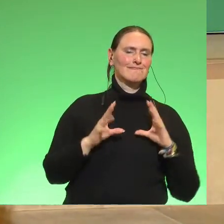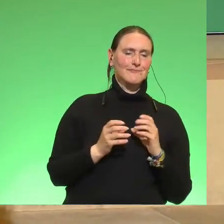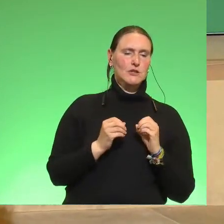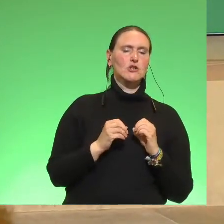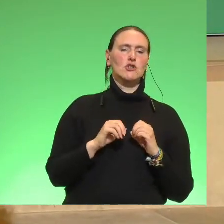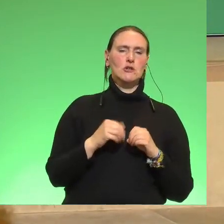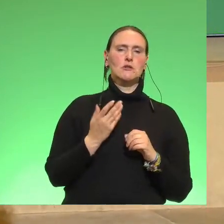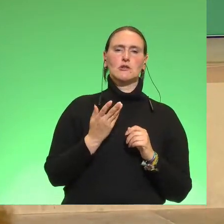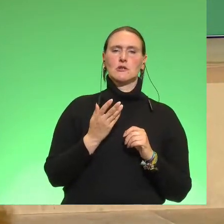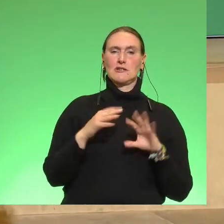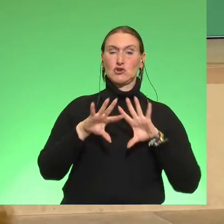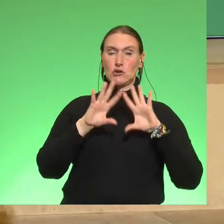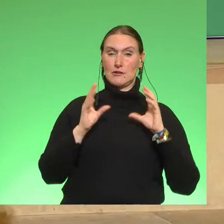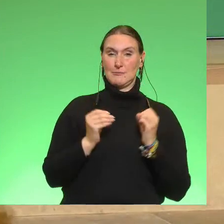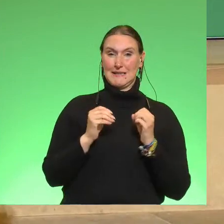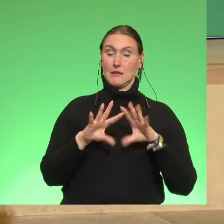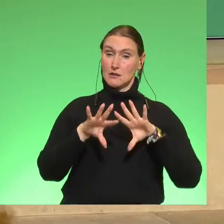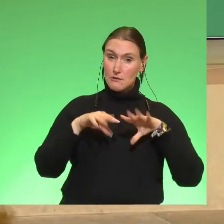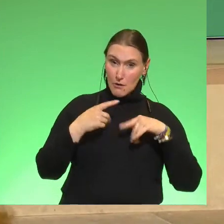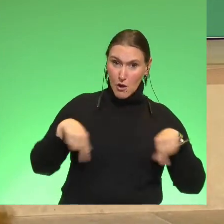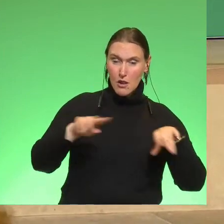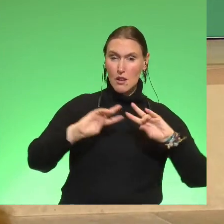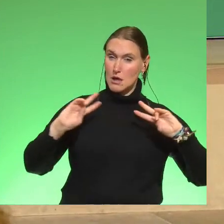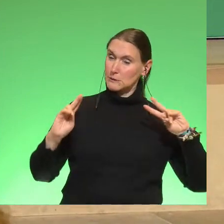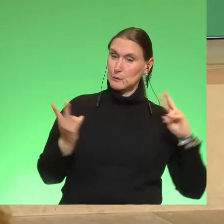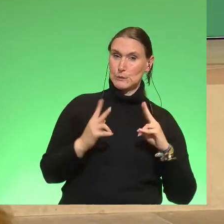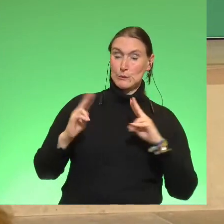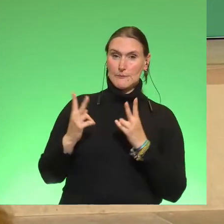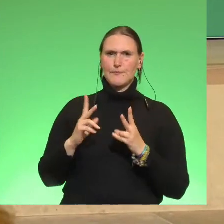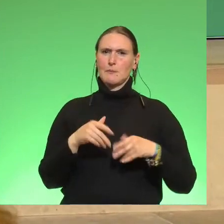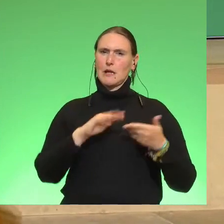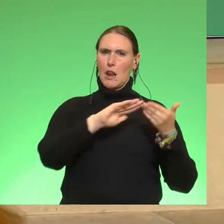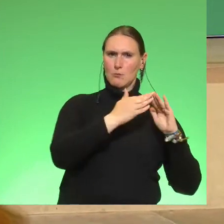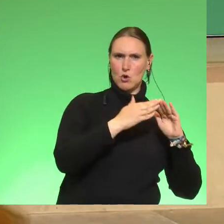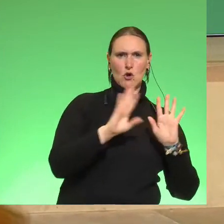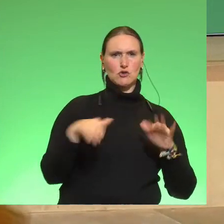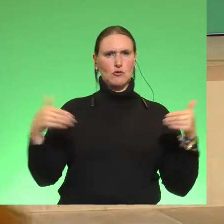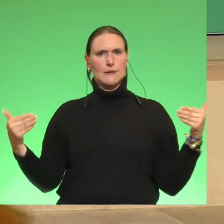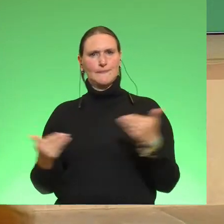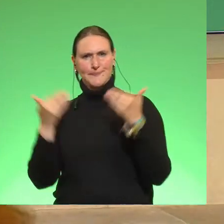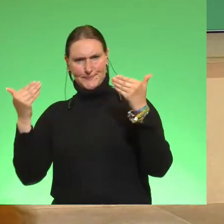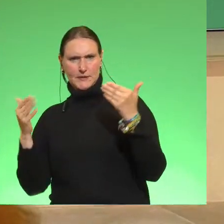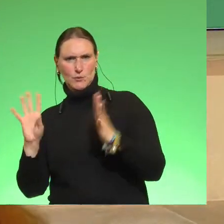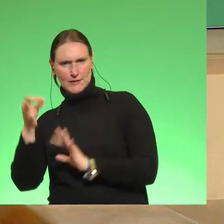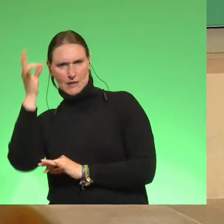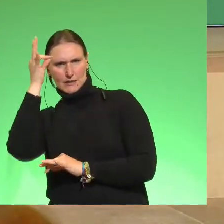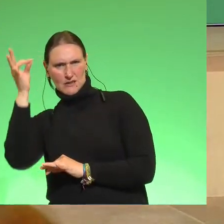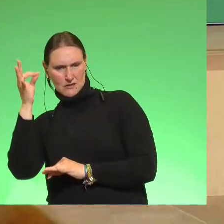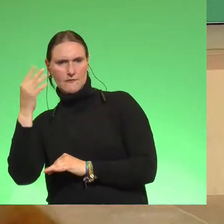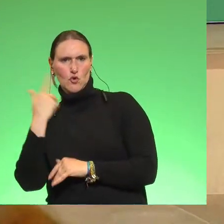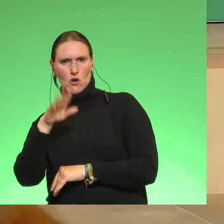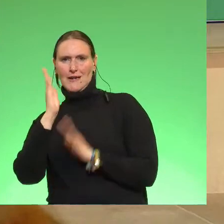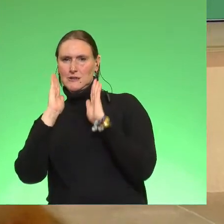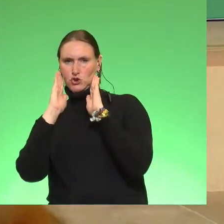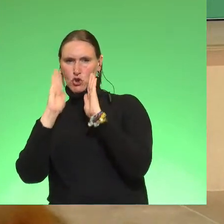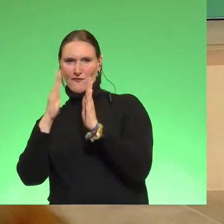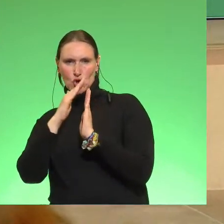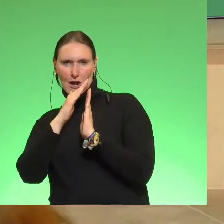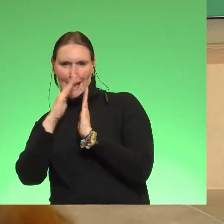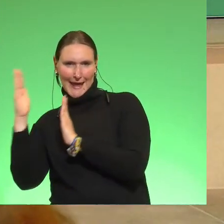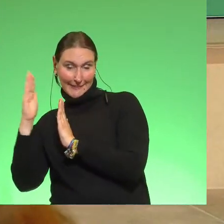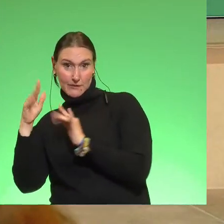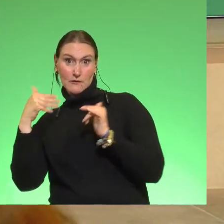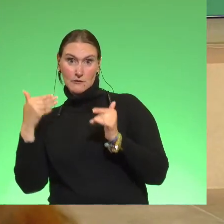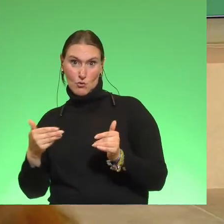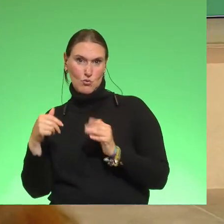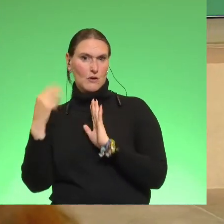generalizability. This is where Lumbung clashes with the foundational ideas of sovereignty, the citizen subject, the nation state,